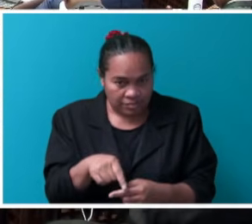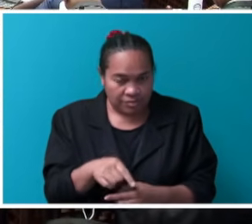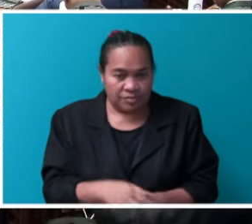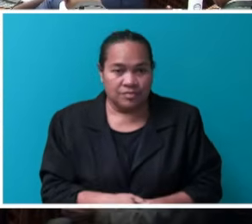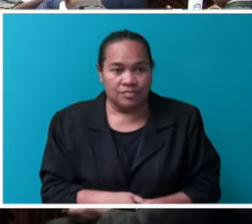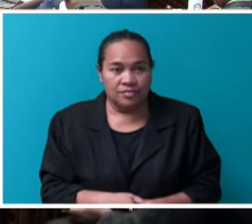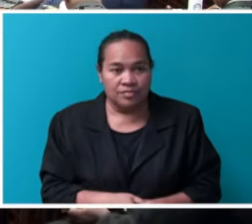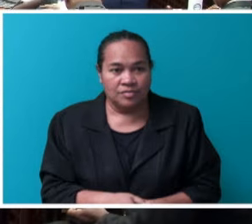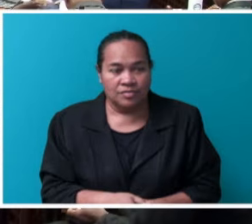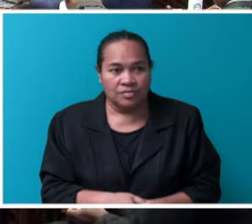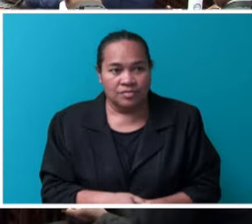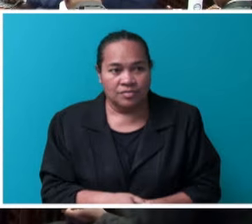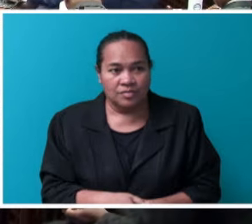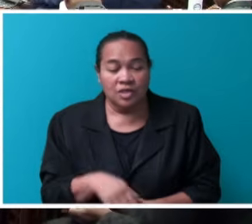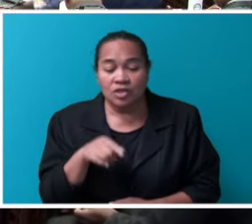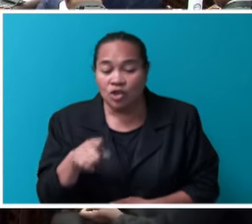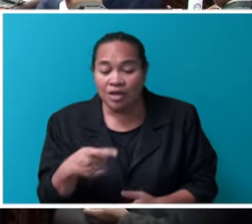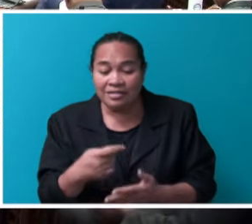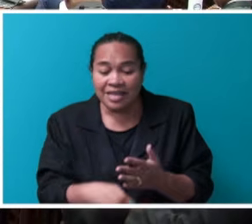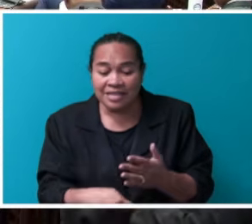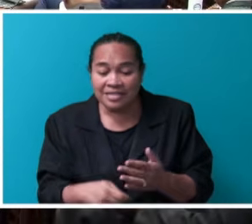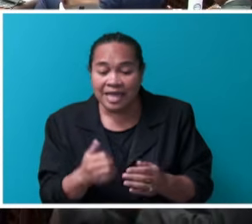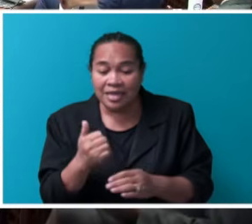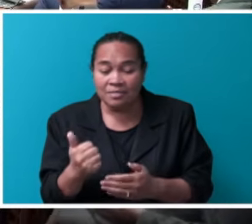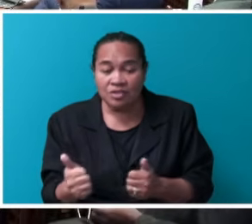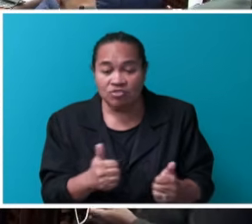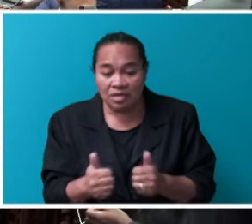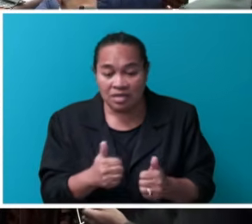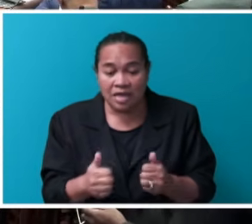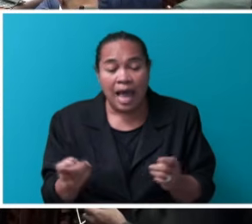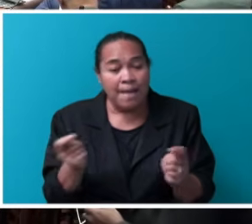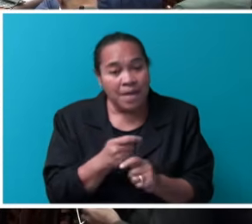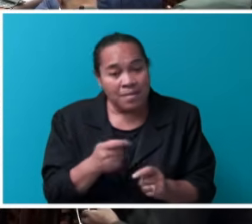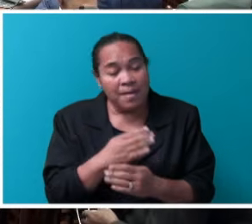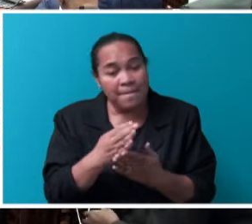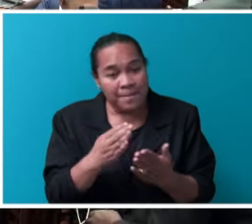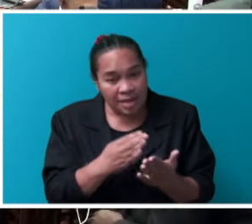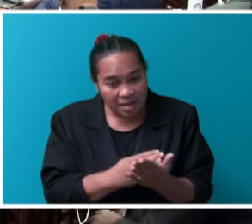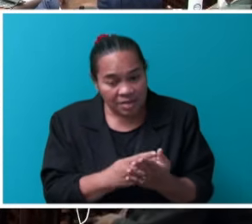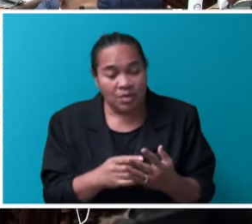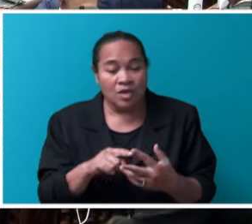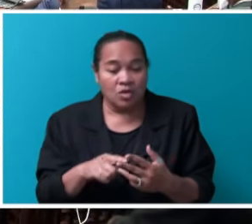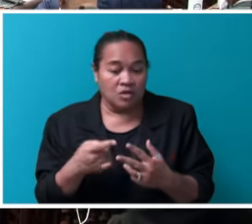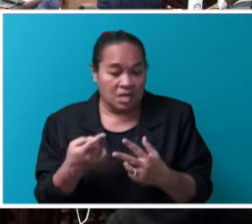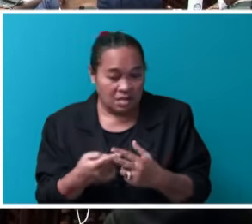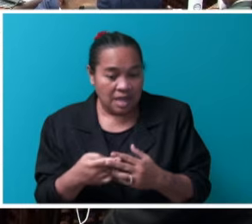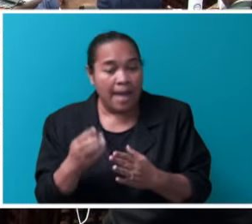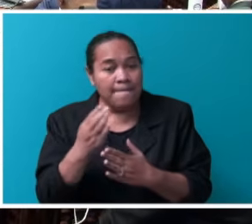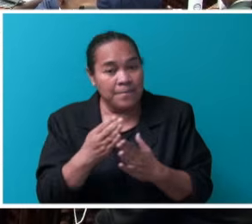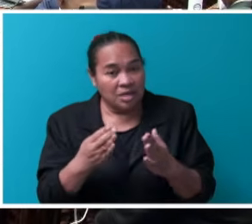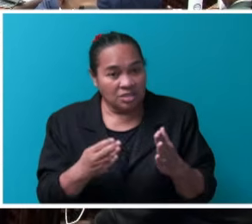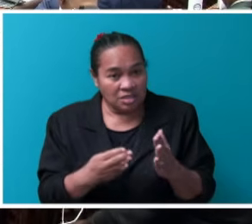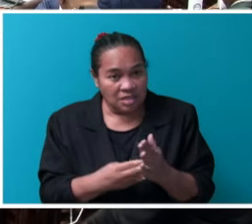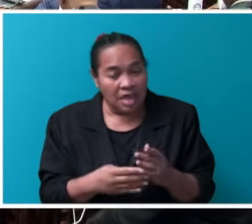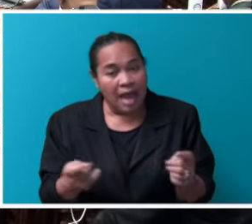They are the Tax Administration Budget Amendment Bill, Income Tax Budget Amendment Bill,